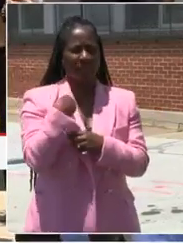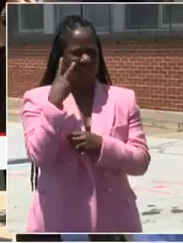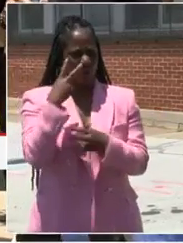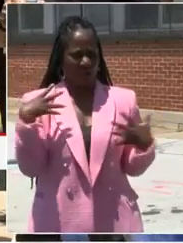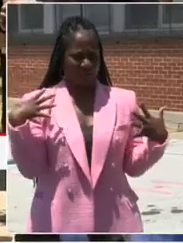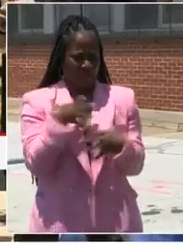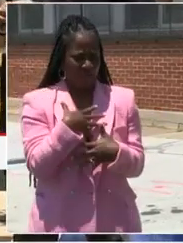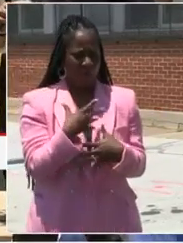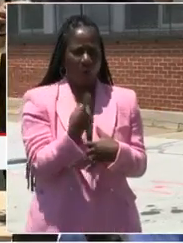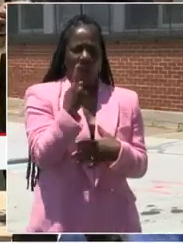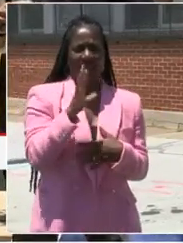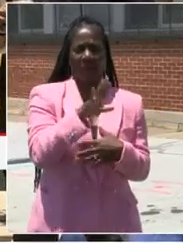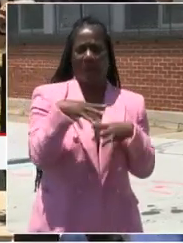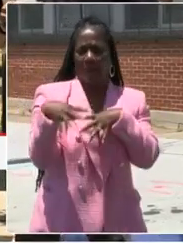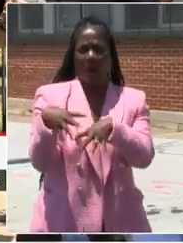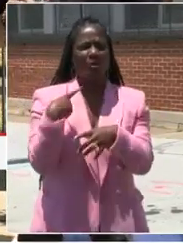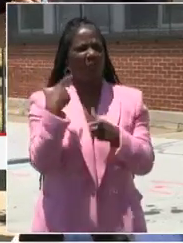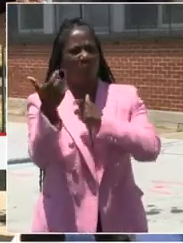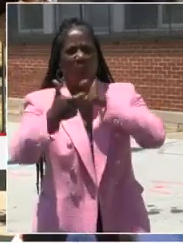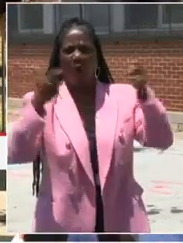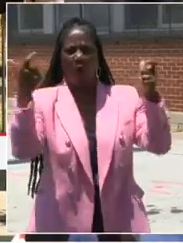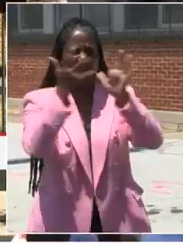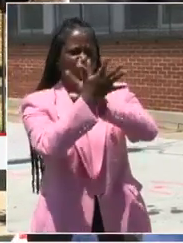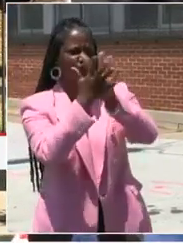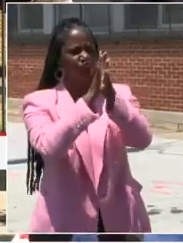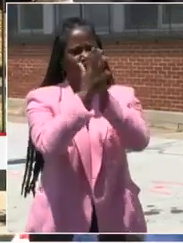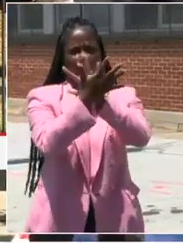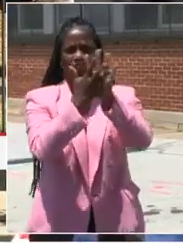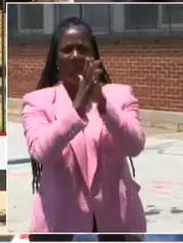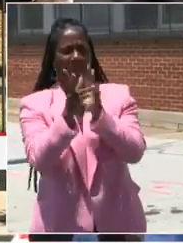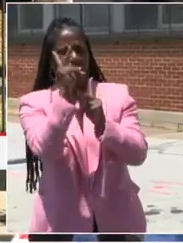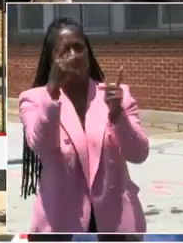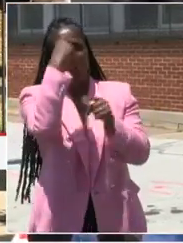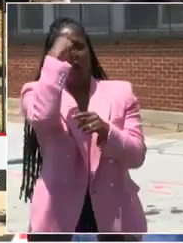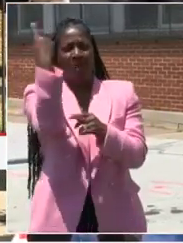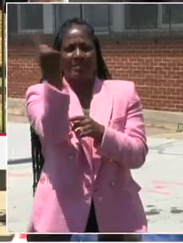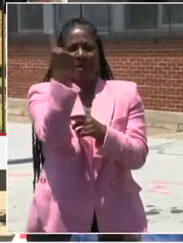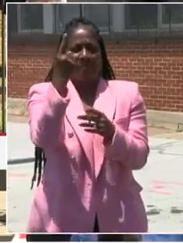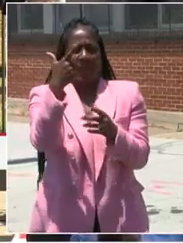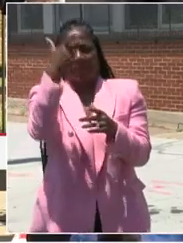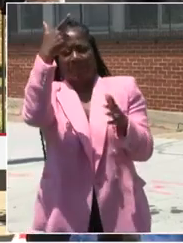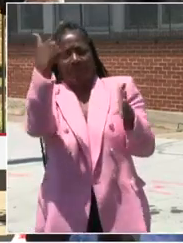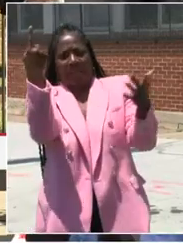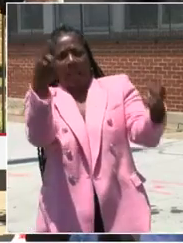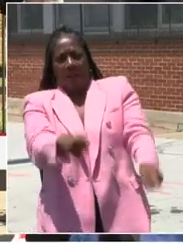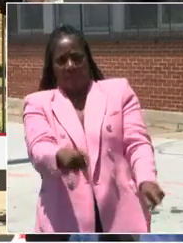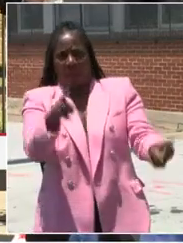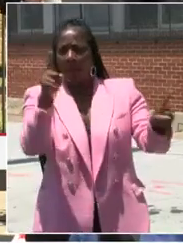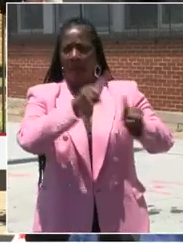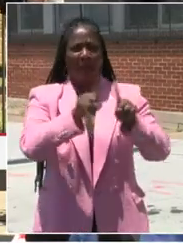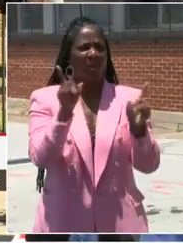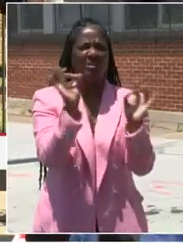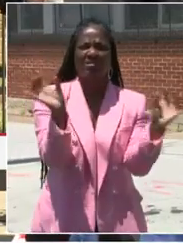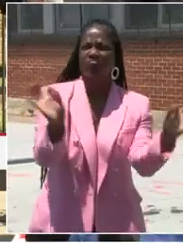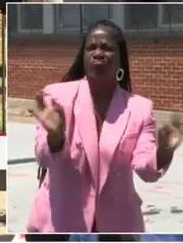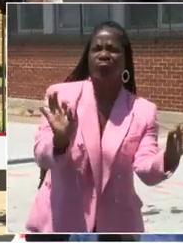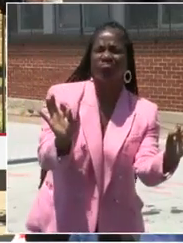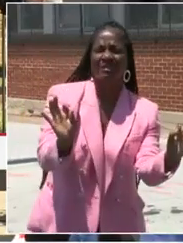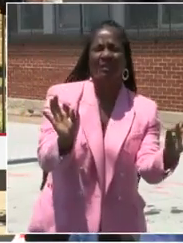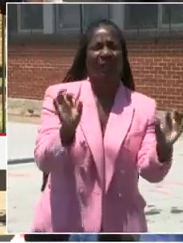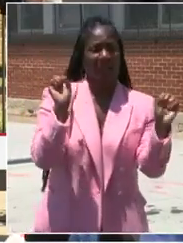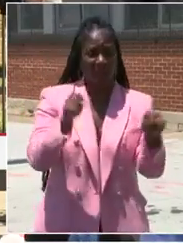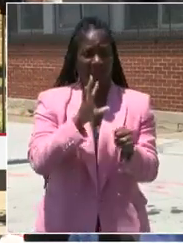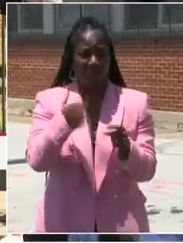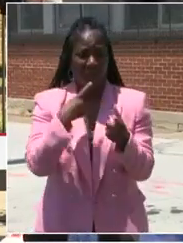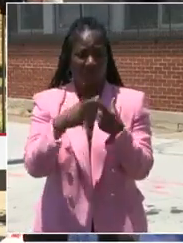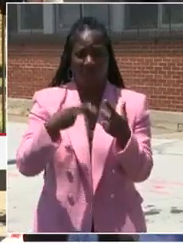Our Lives when there was a large crowd and people thought that something went off, but it was nothing. I mean, can you talk a bit just